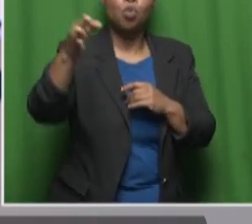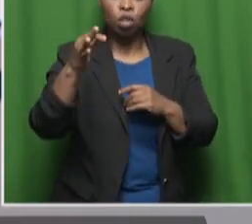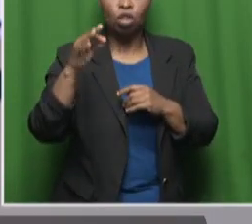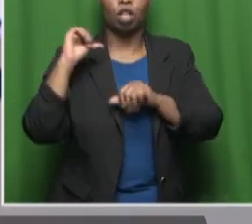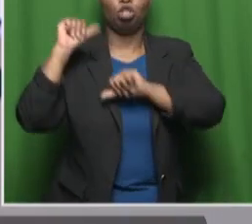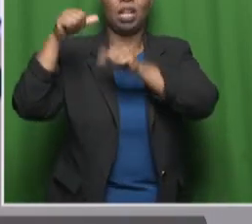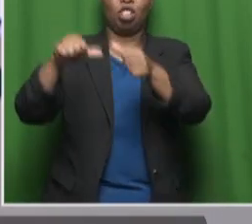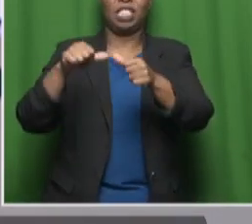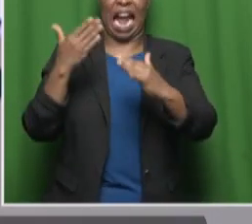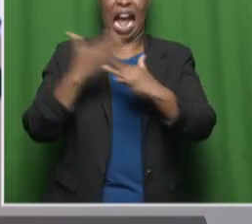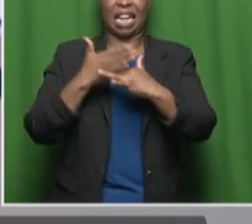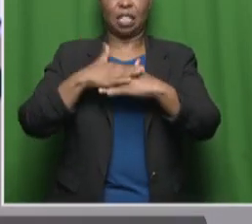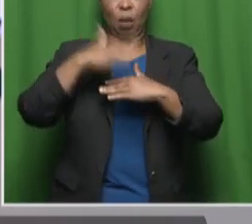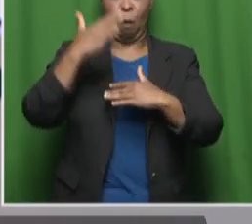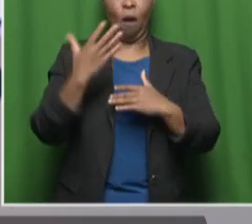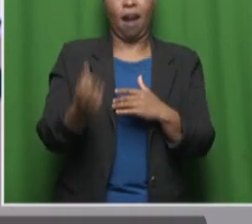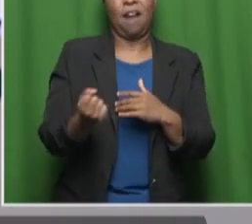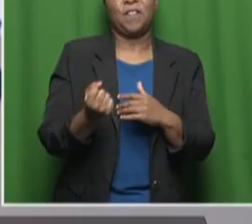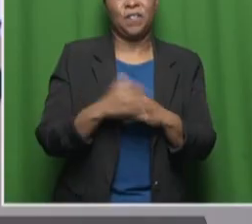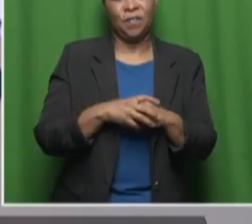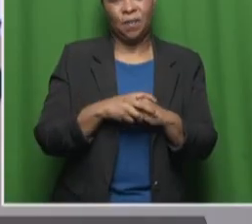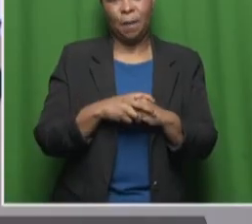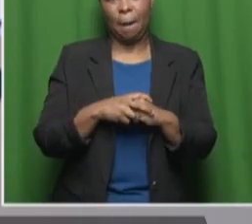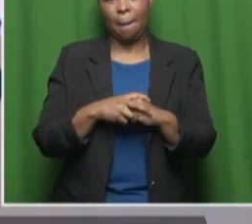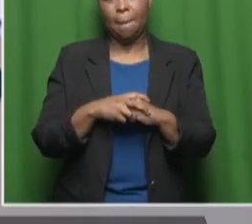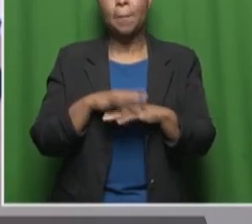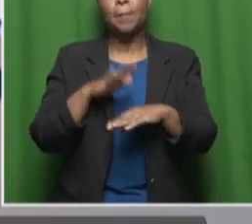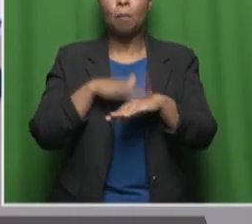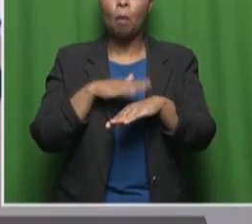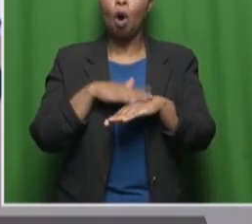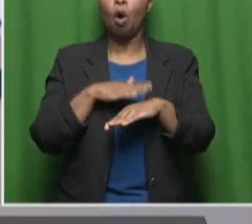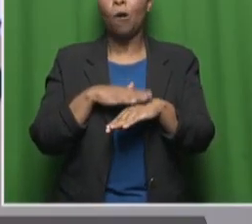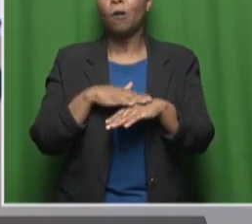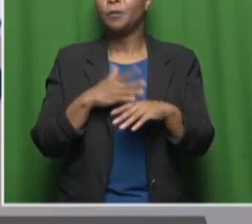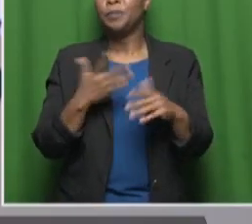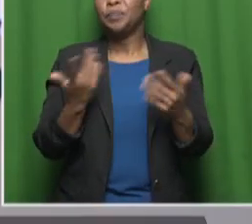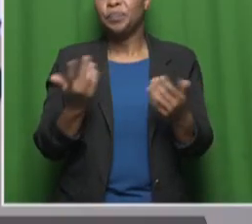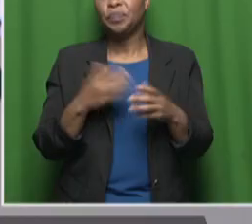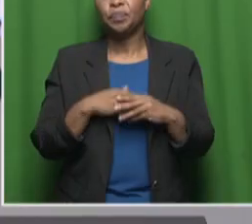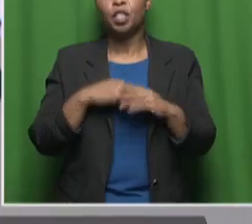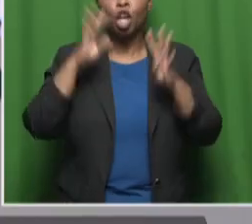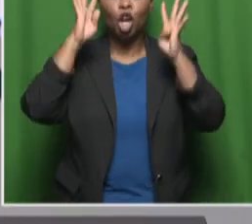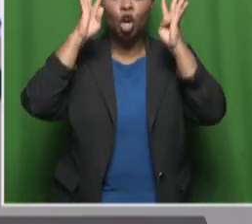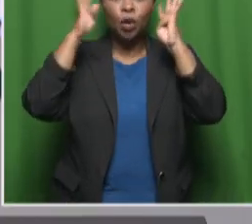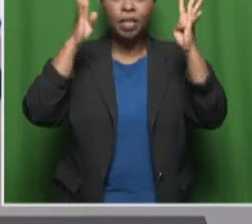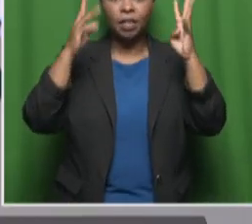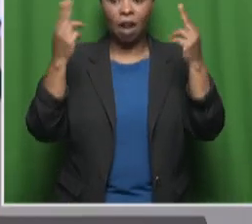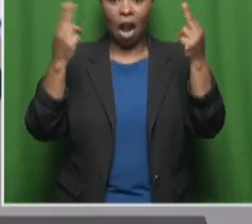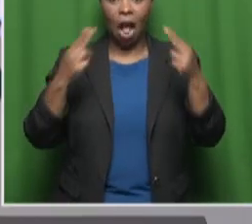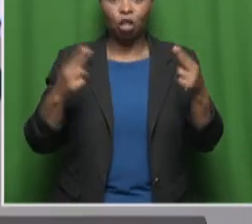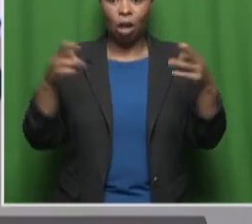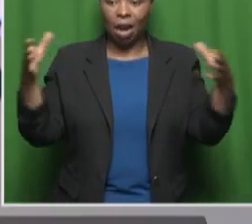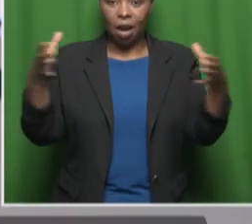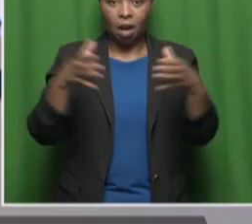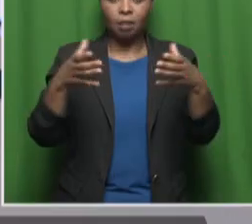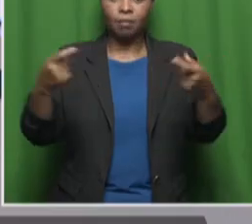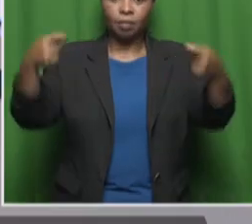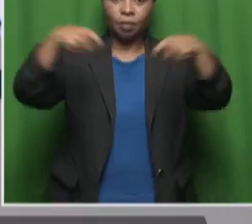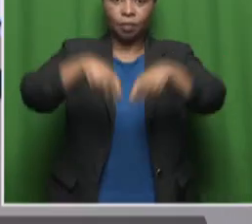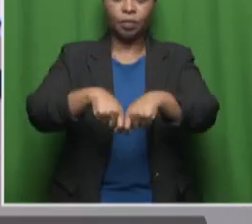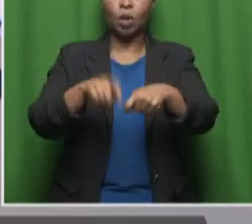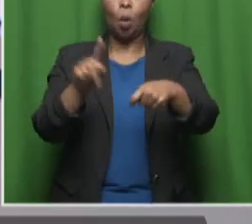more access, and also understanding and unlocking what the contribution of the creative and cultural industries could be to the